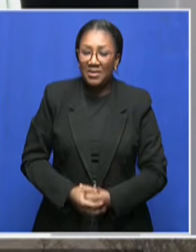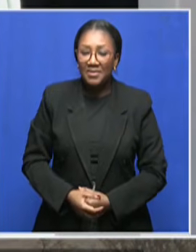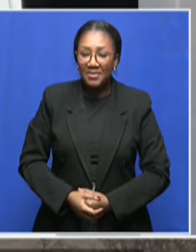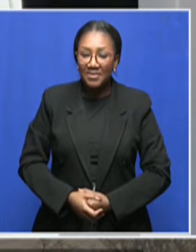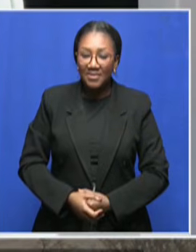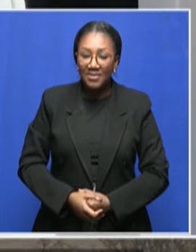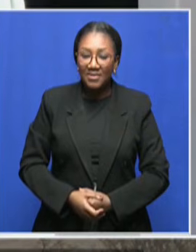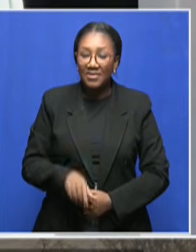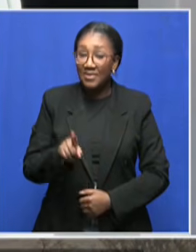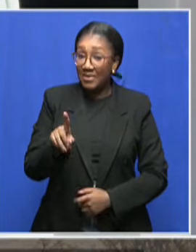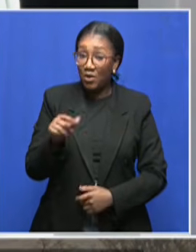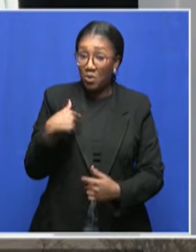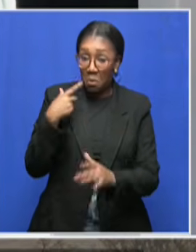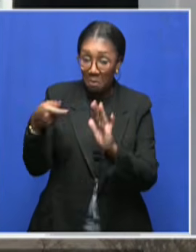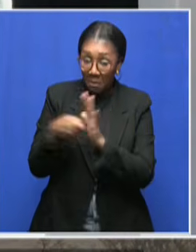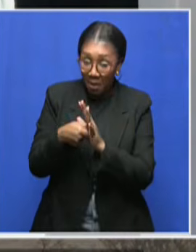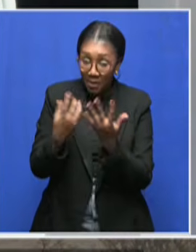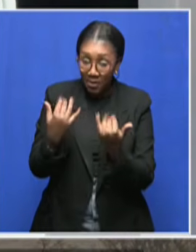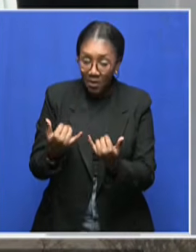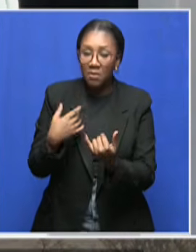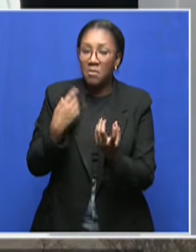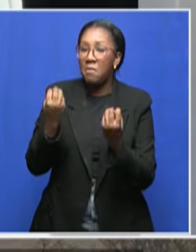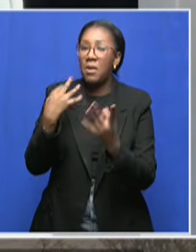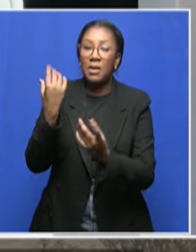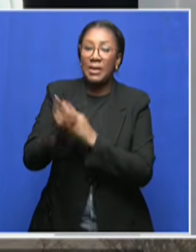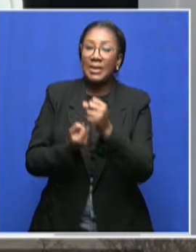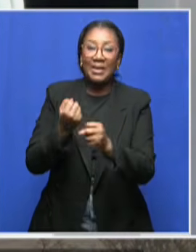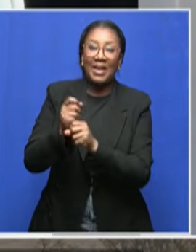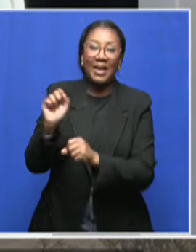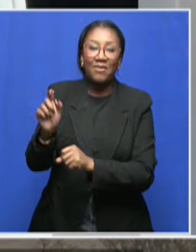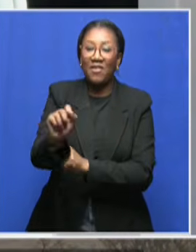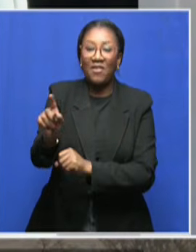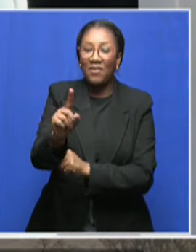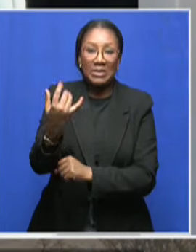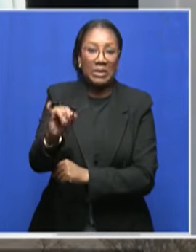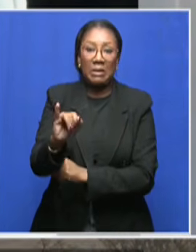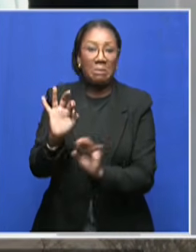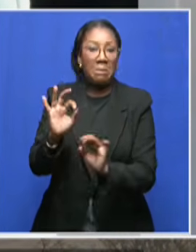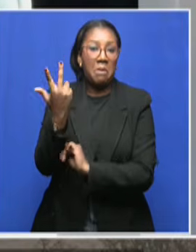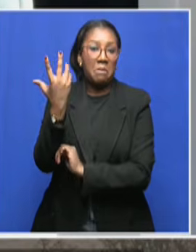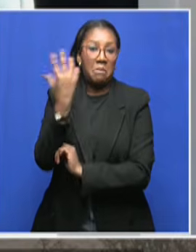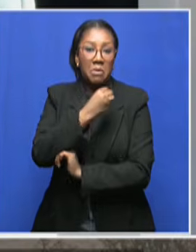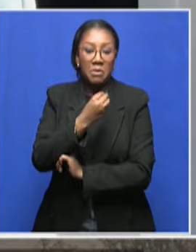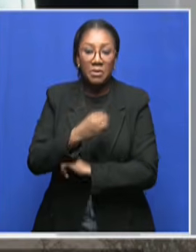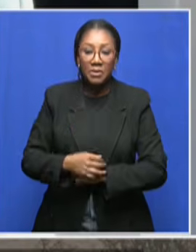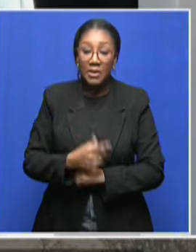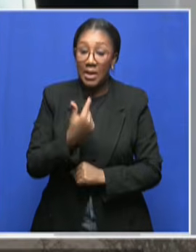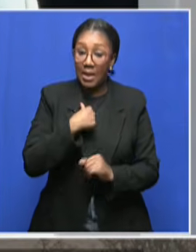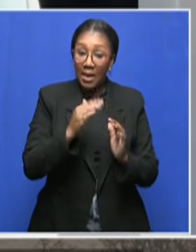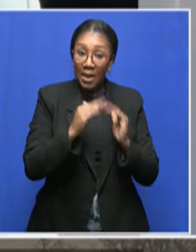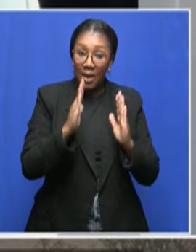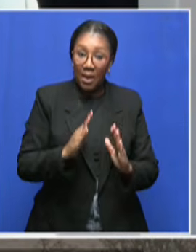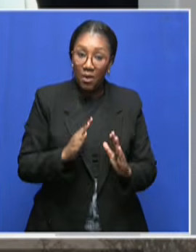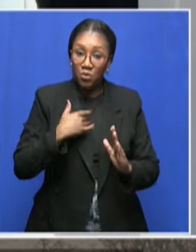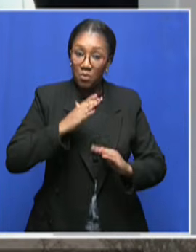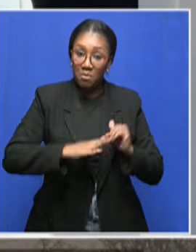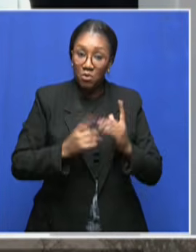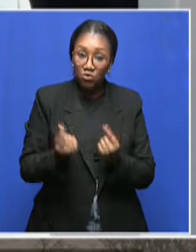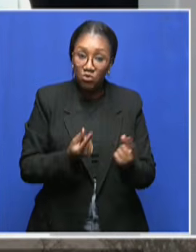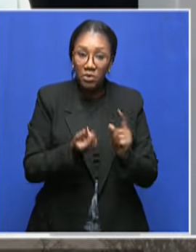timeless as well. And I wonder if you can speak to a quote that says, "We shape our homes and then our homes shape